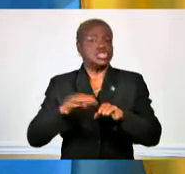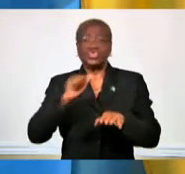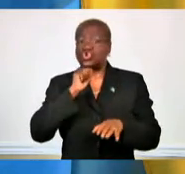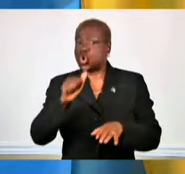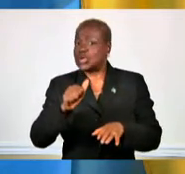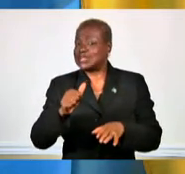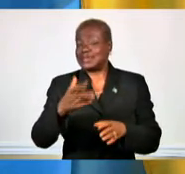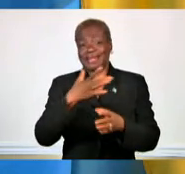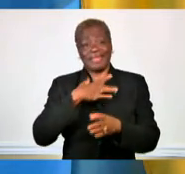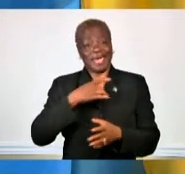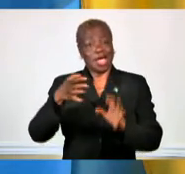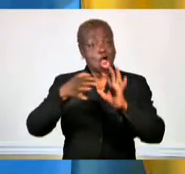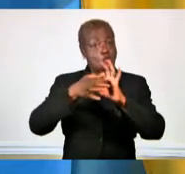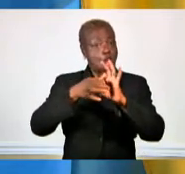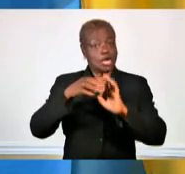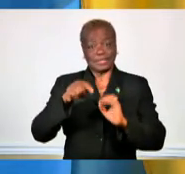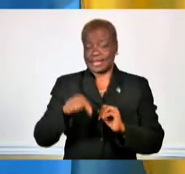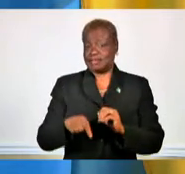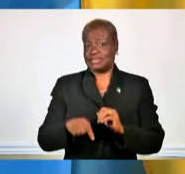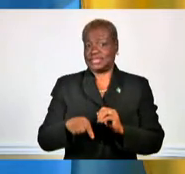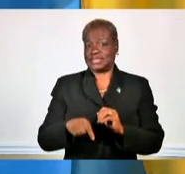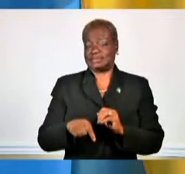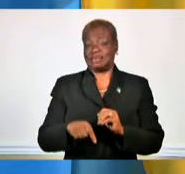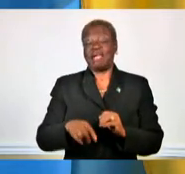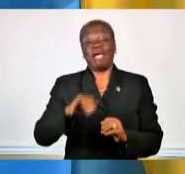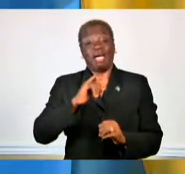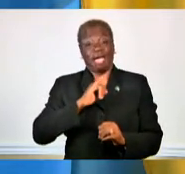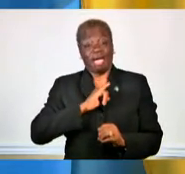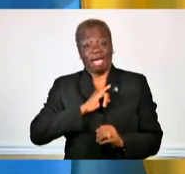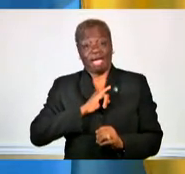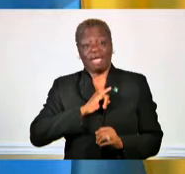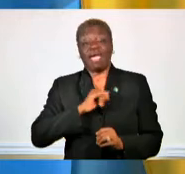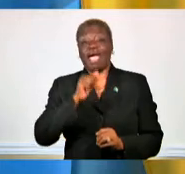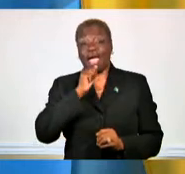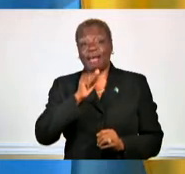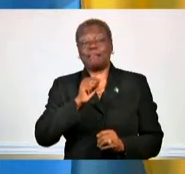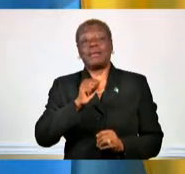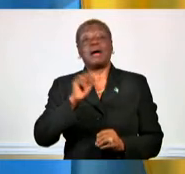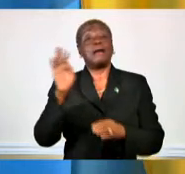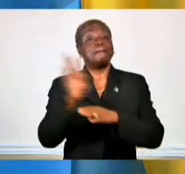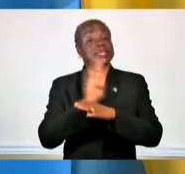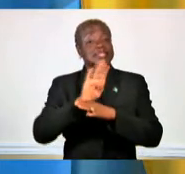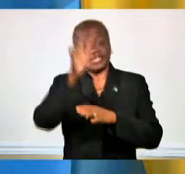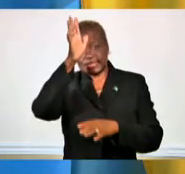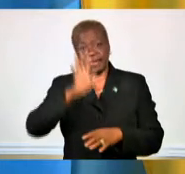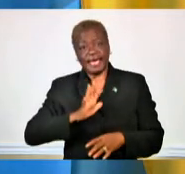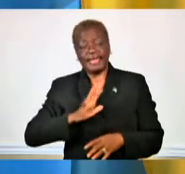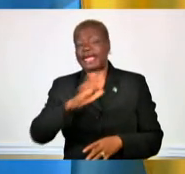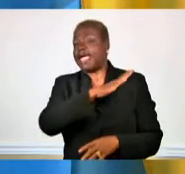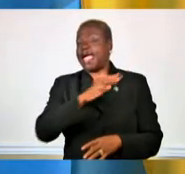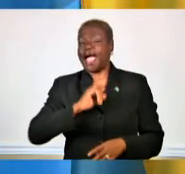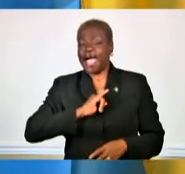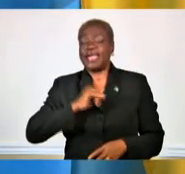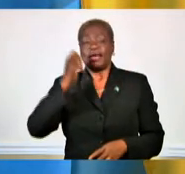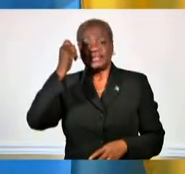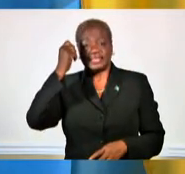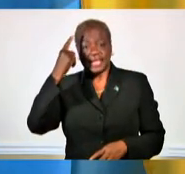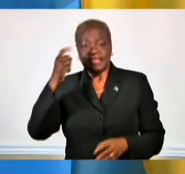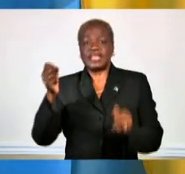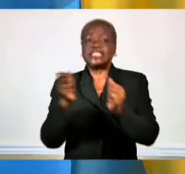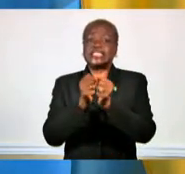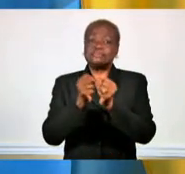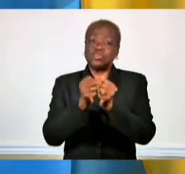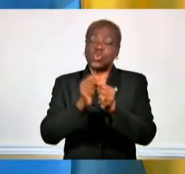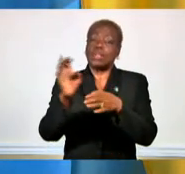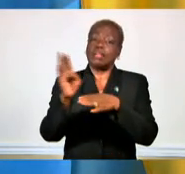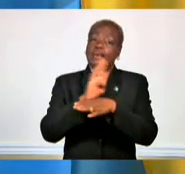like lockdowns. I am also a businessman. I understand that small